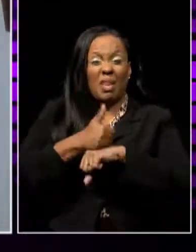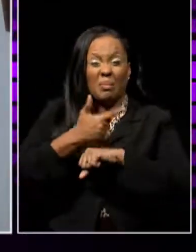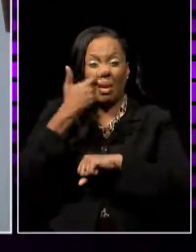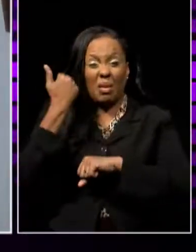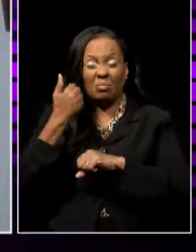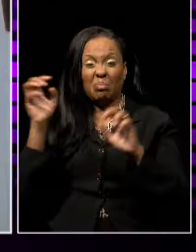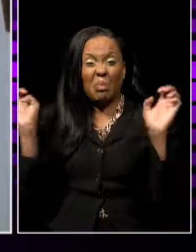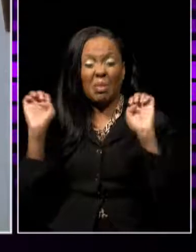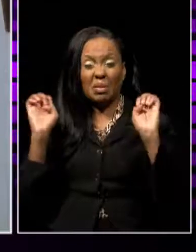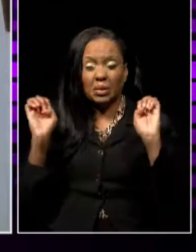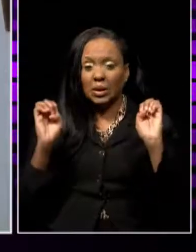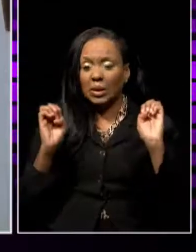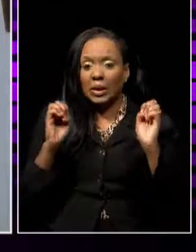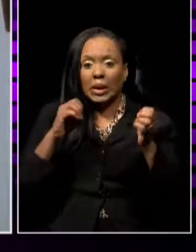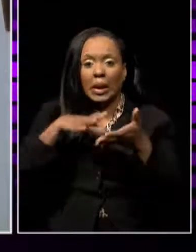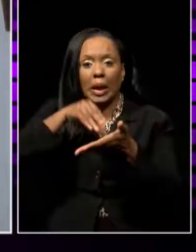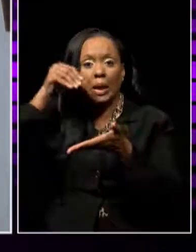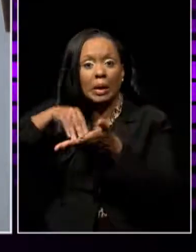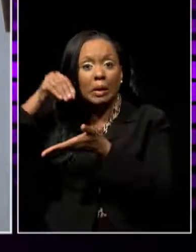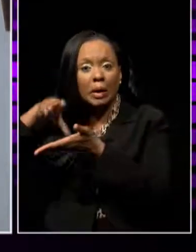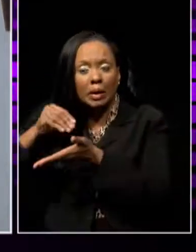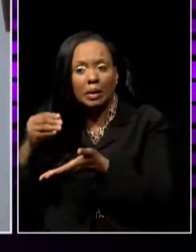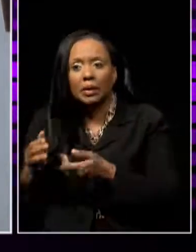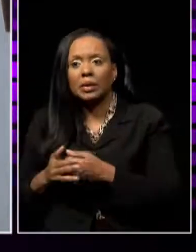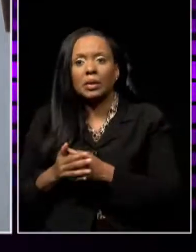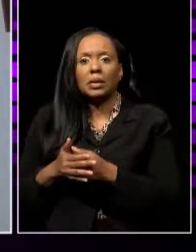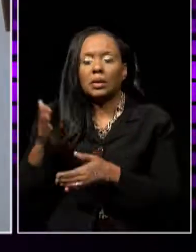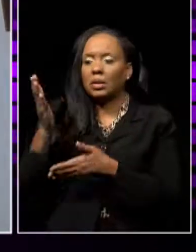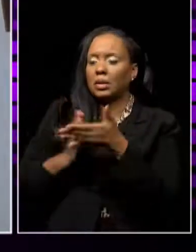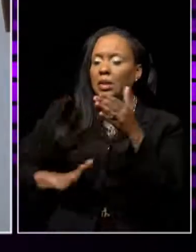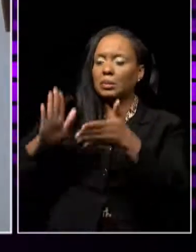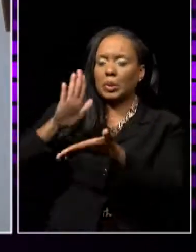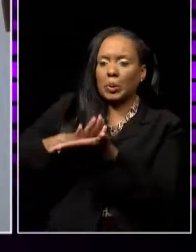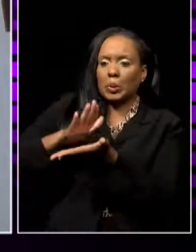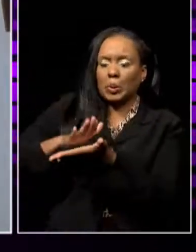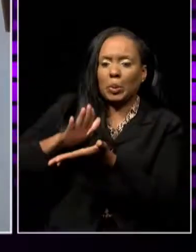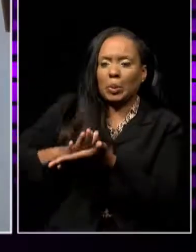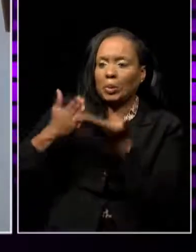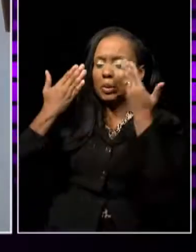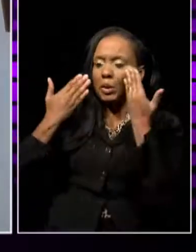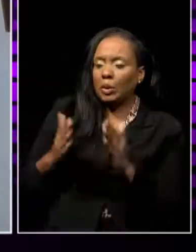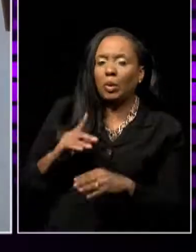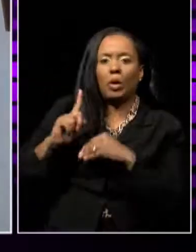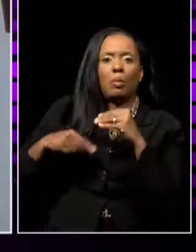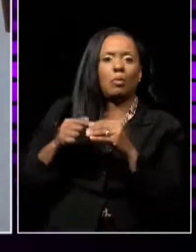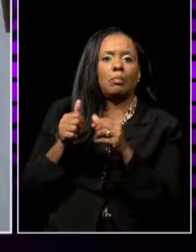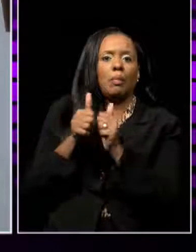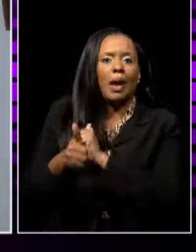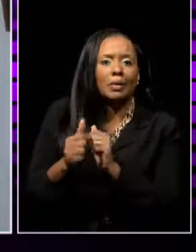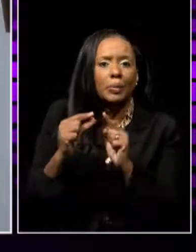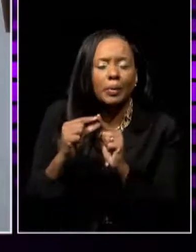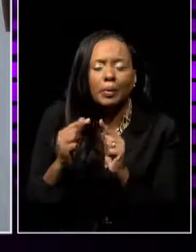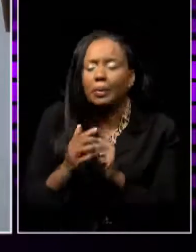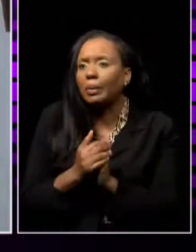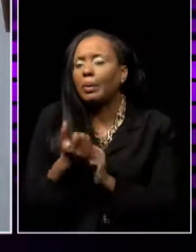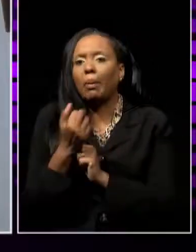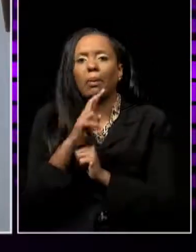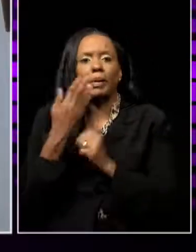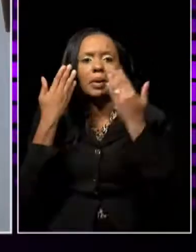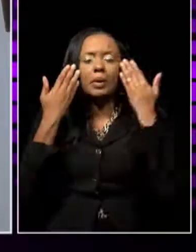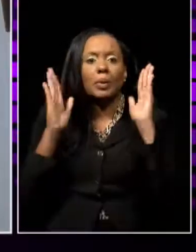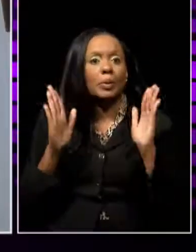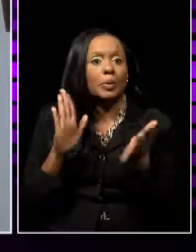some students were not, I guess, aware of their passwords and stuff like that, or even aware that they had an